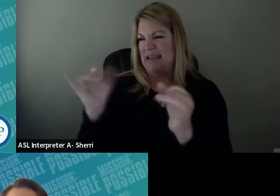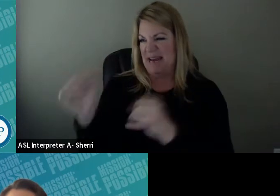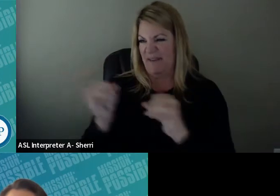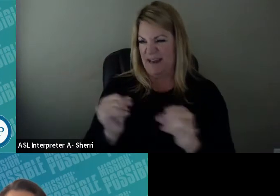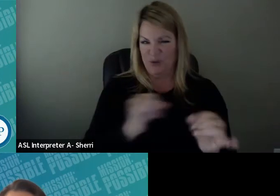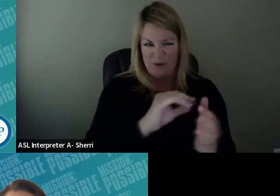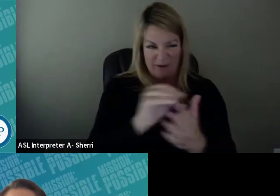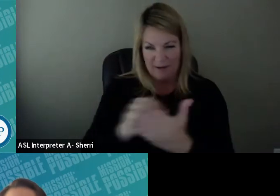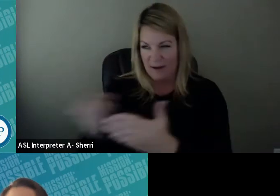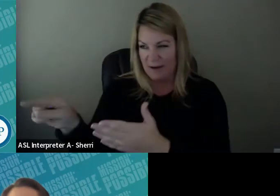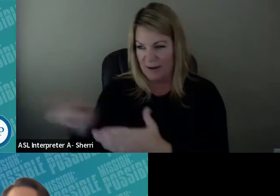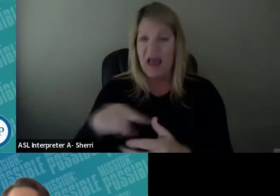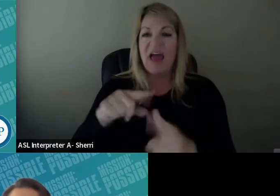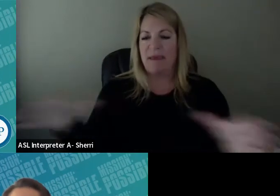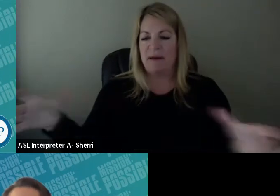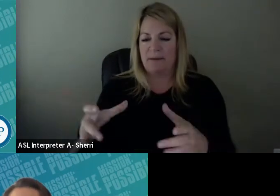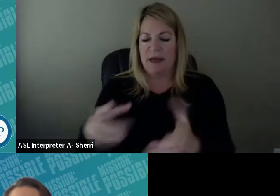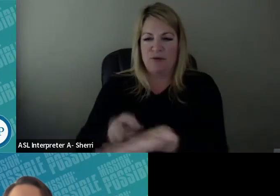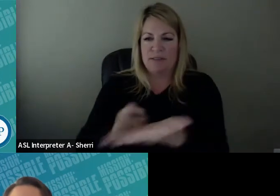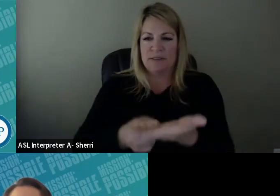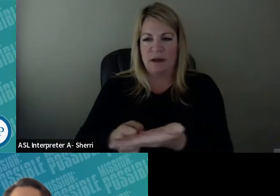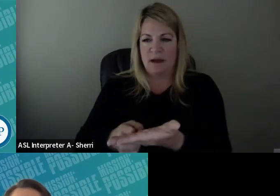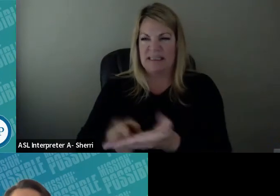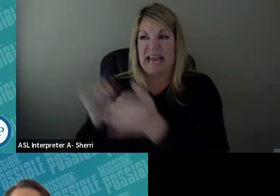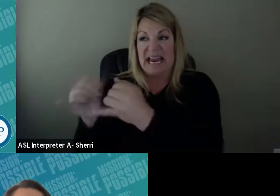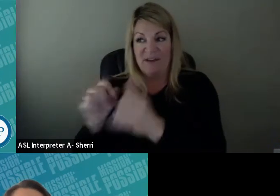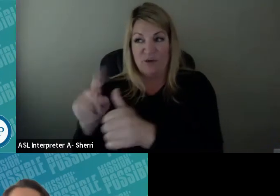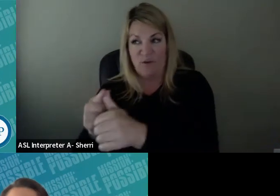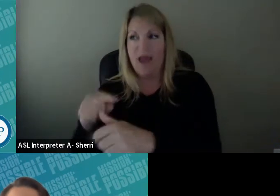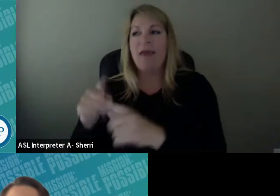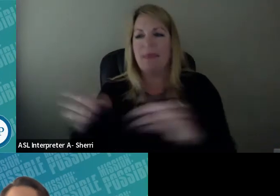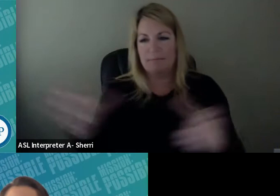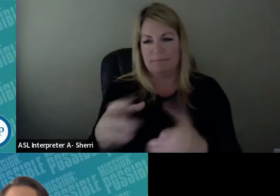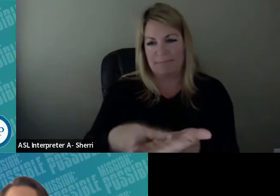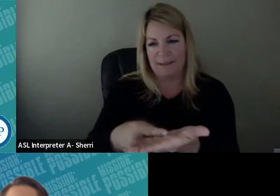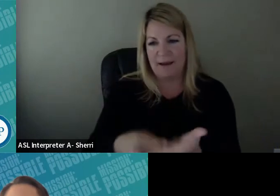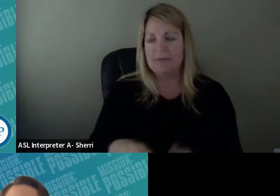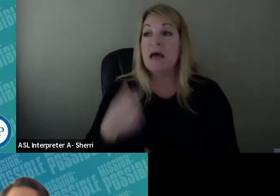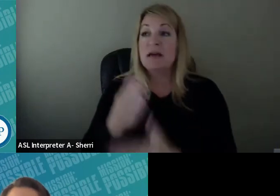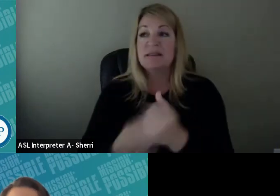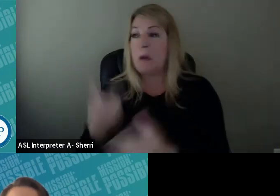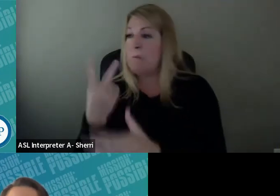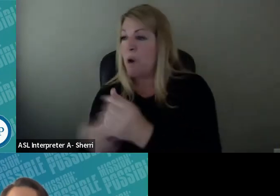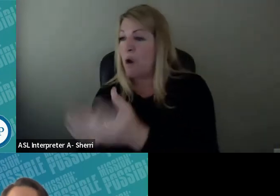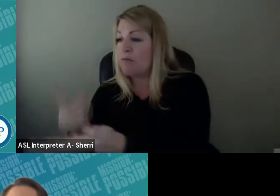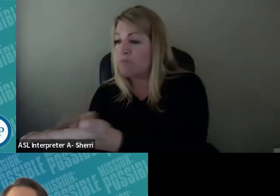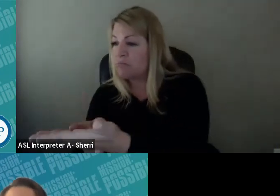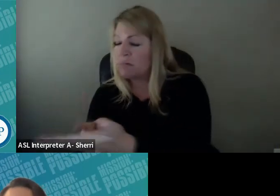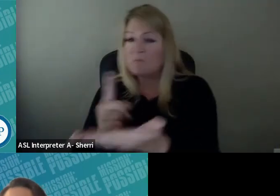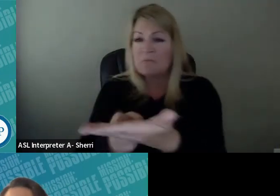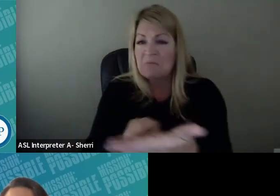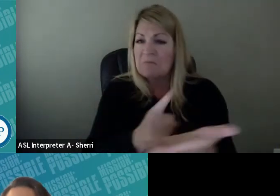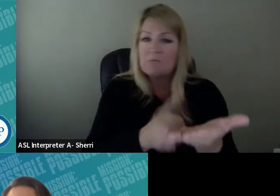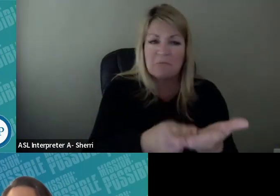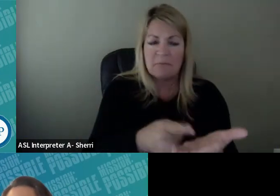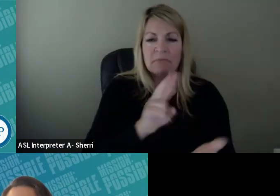together and then talked about it. Some staff actually did it both and then discussed what their expectations